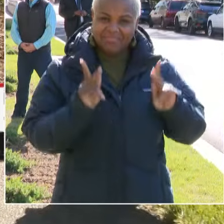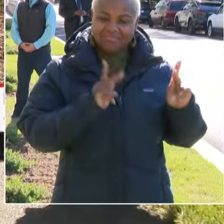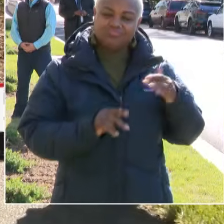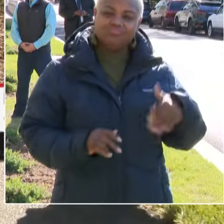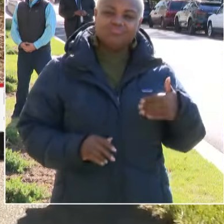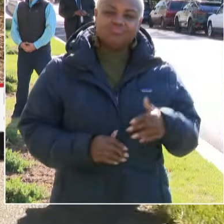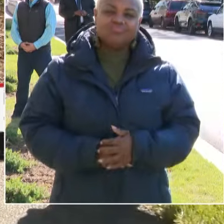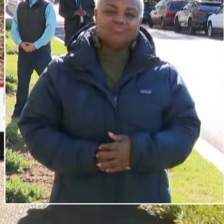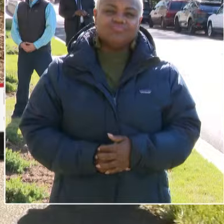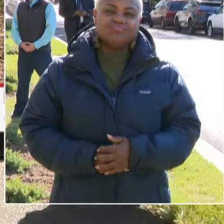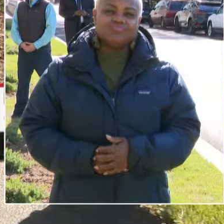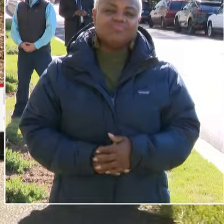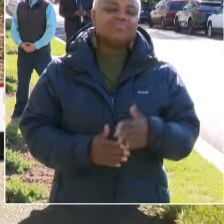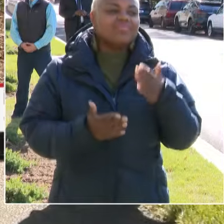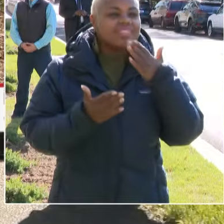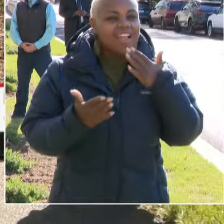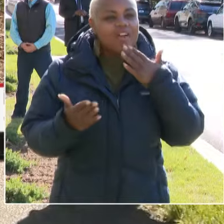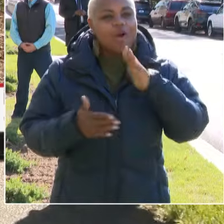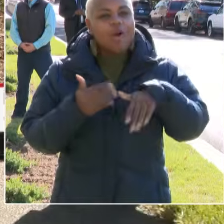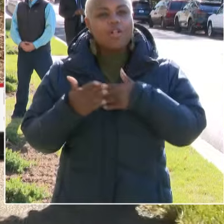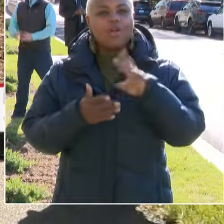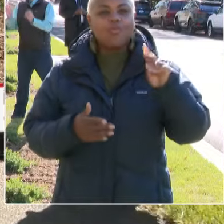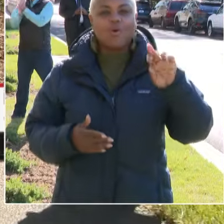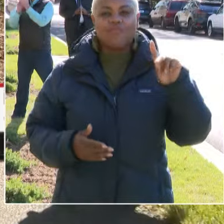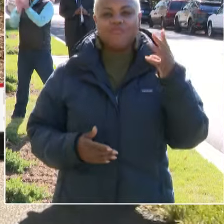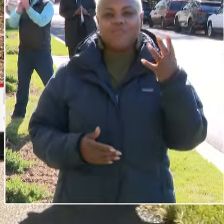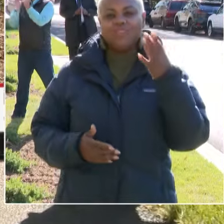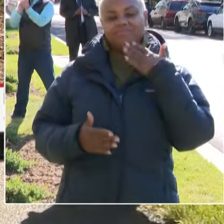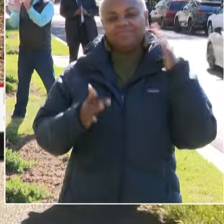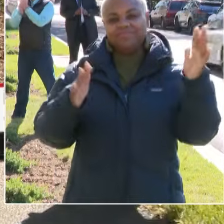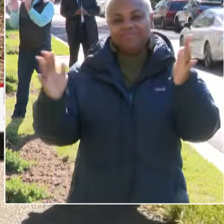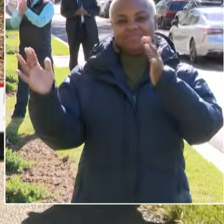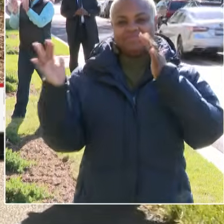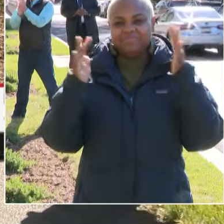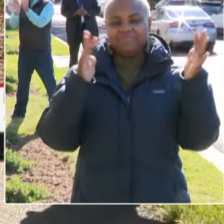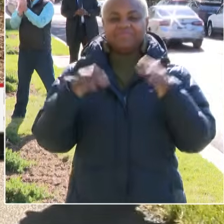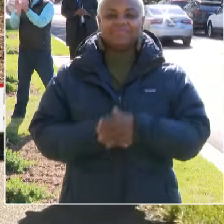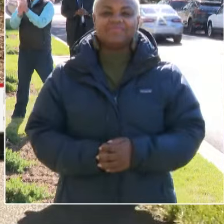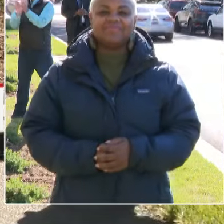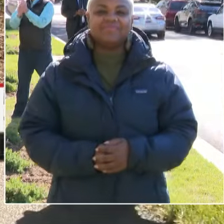this community and all of Ward 4. Thank you.